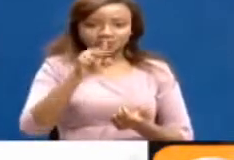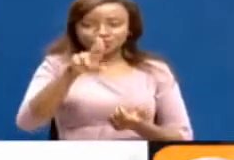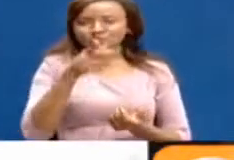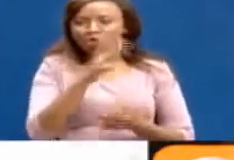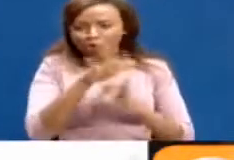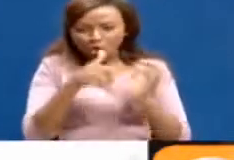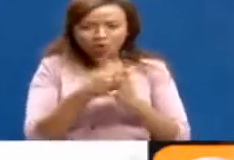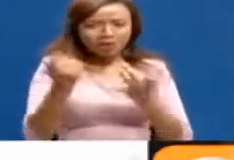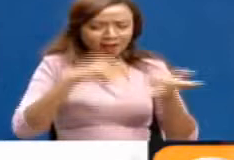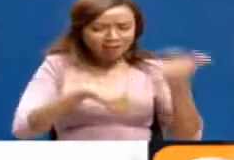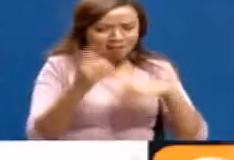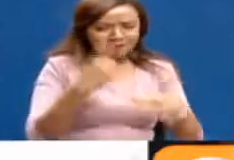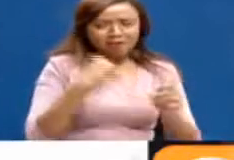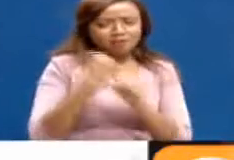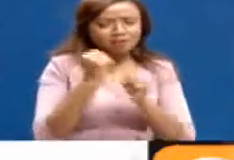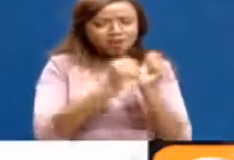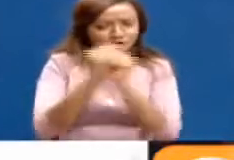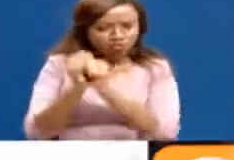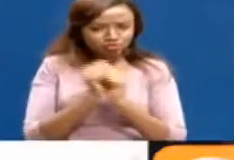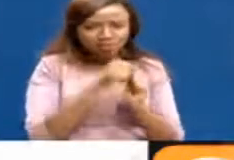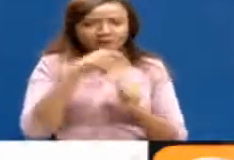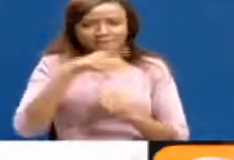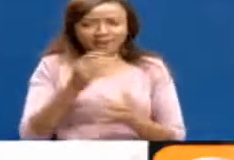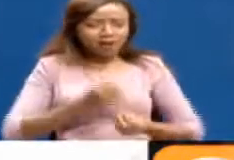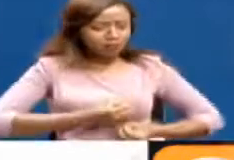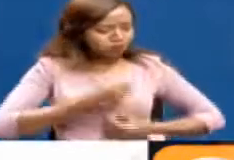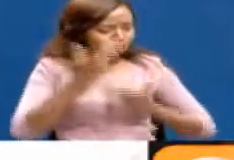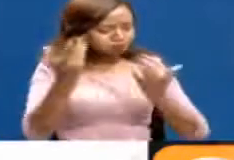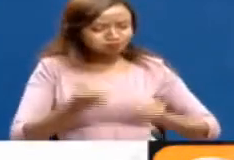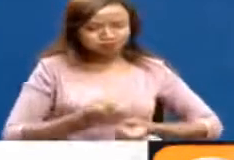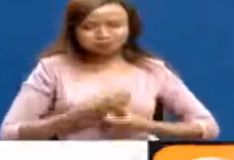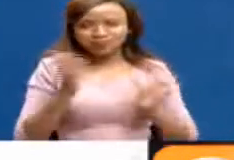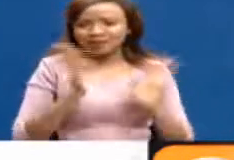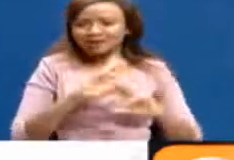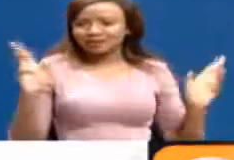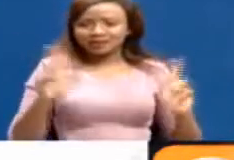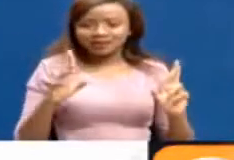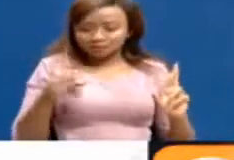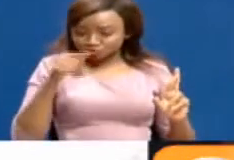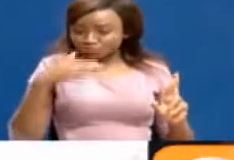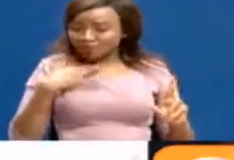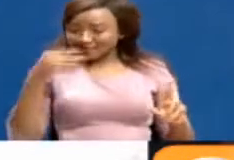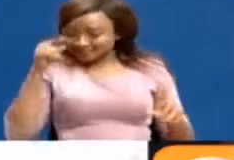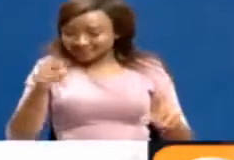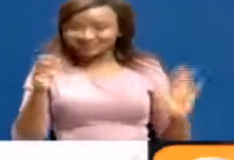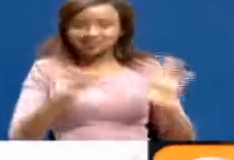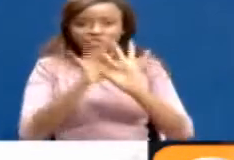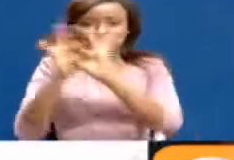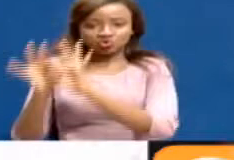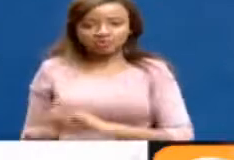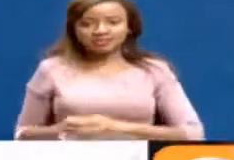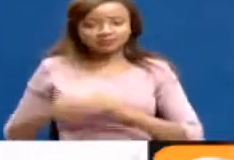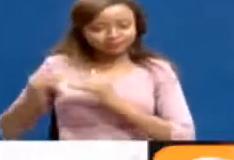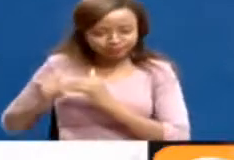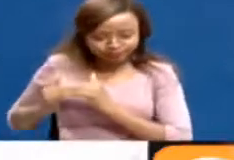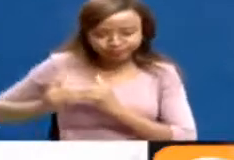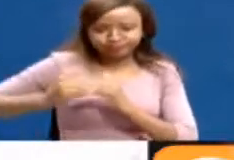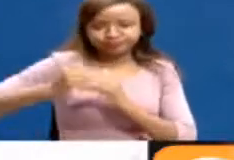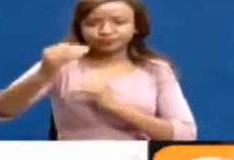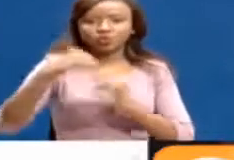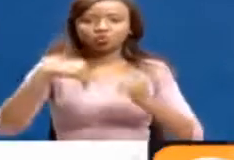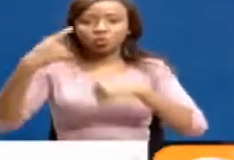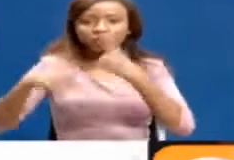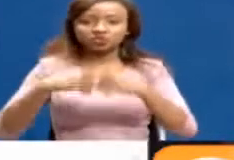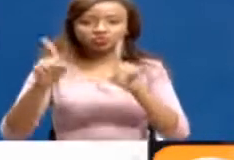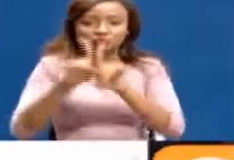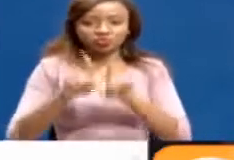with together. So that is the spirit of humanity, the spirit of Kenyanness that we are calling for leaders right now to embrace, and for